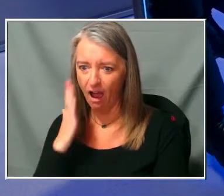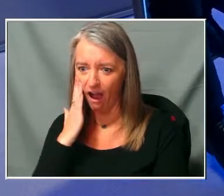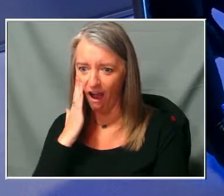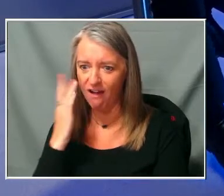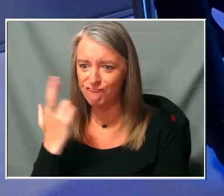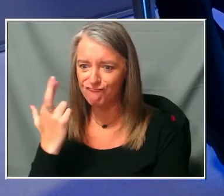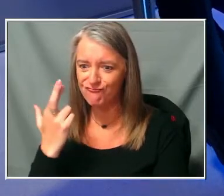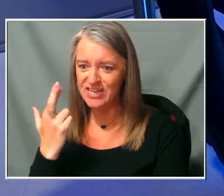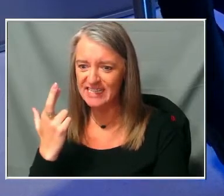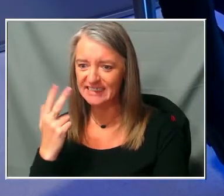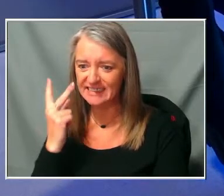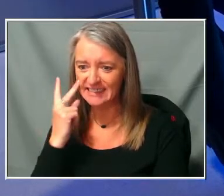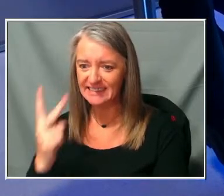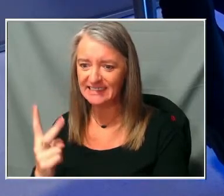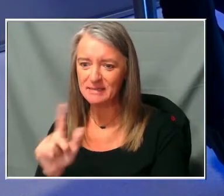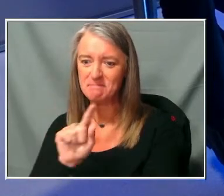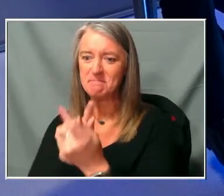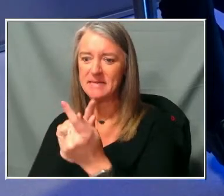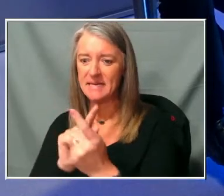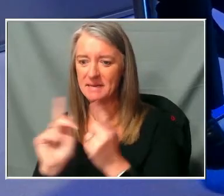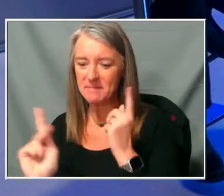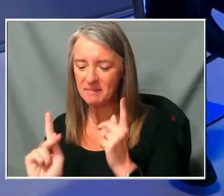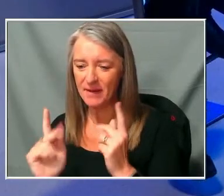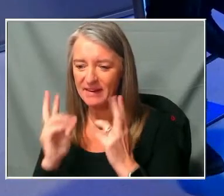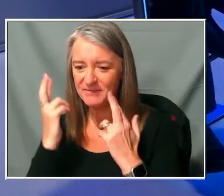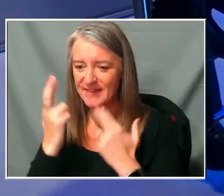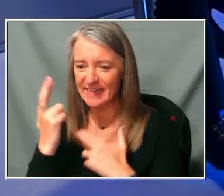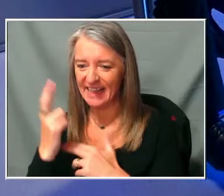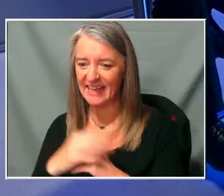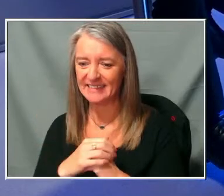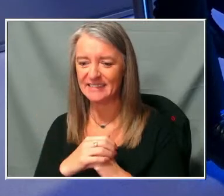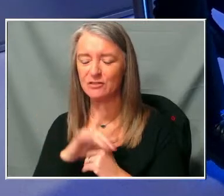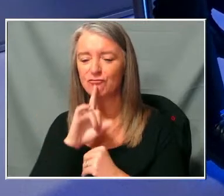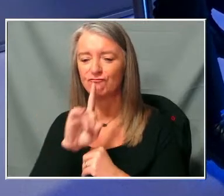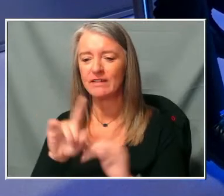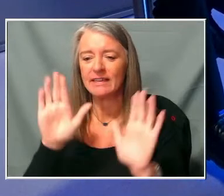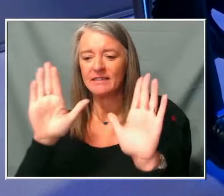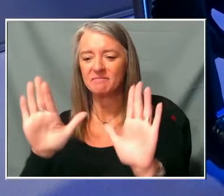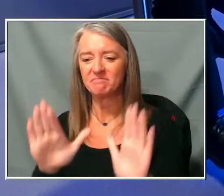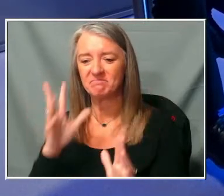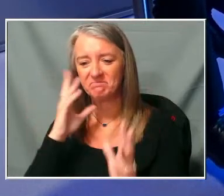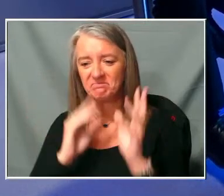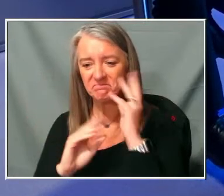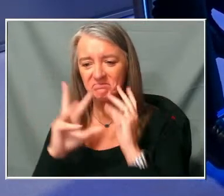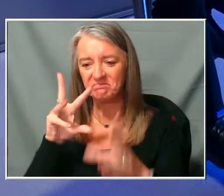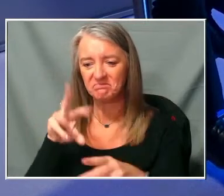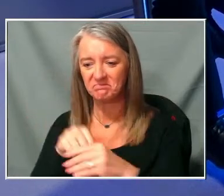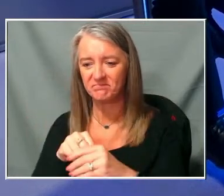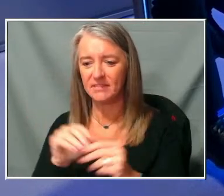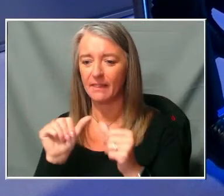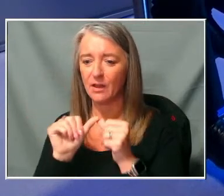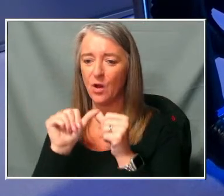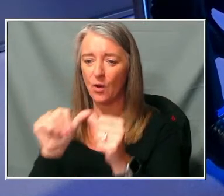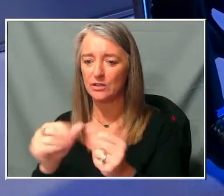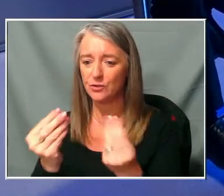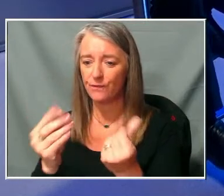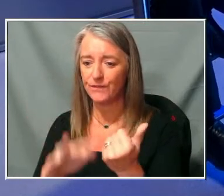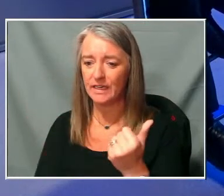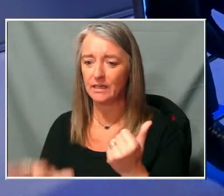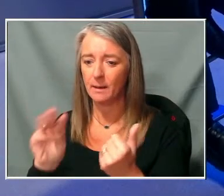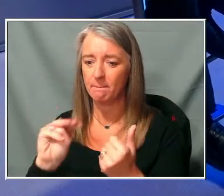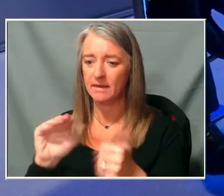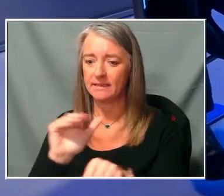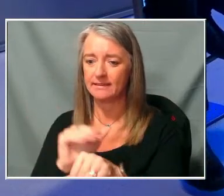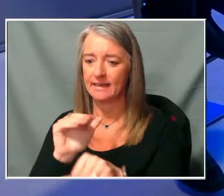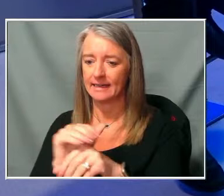say we were going to be meeting people. And oh my gosh, it was a really awesome experience to be a part of that, and then to go onto the field on the Monday night game.